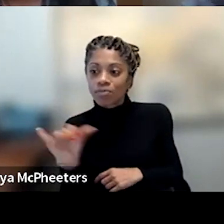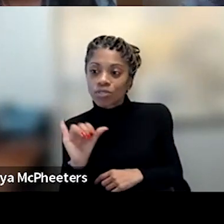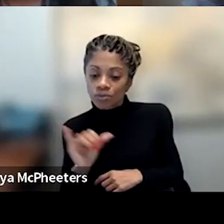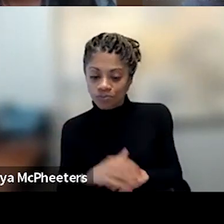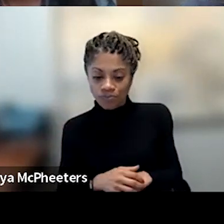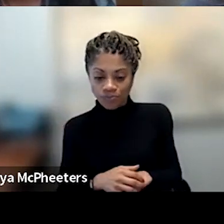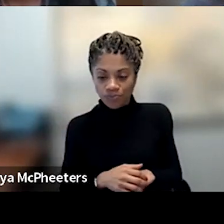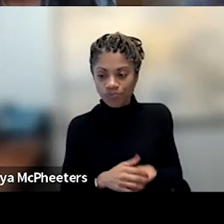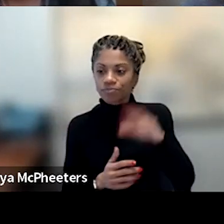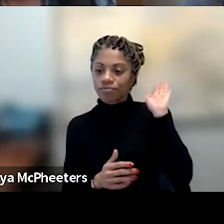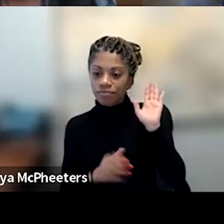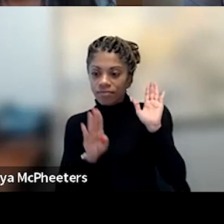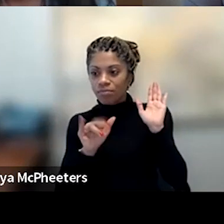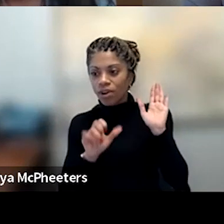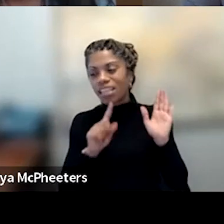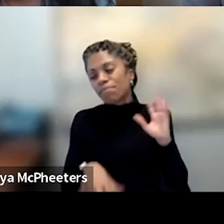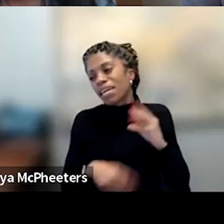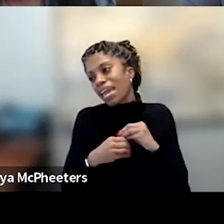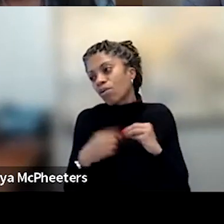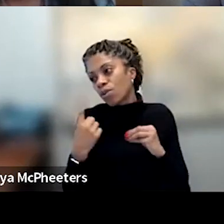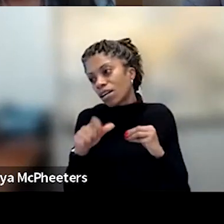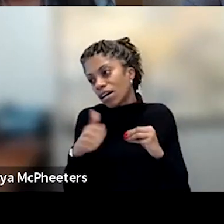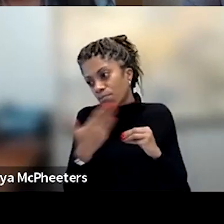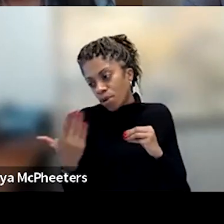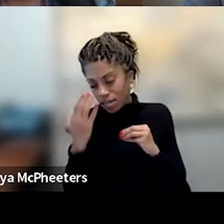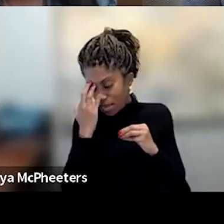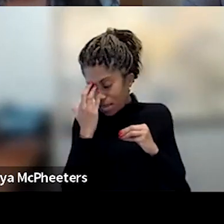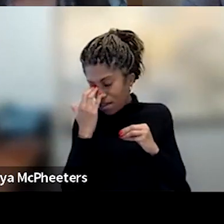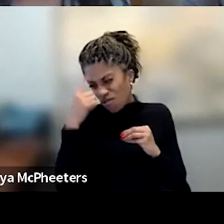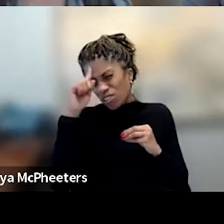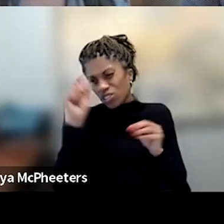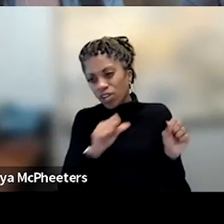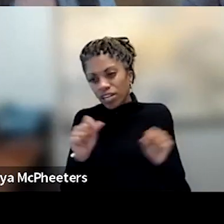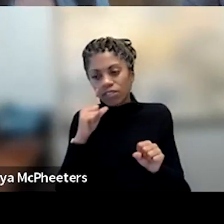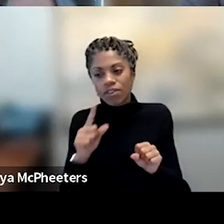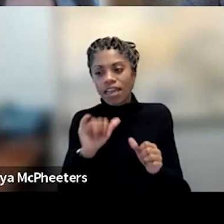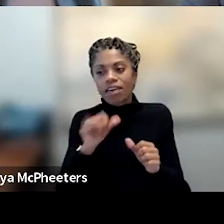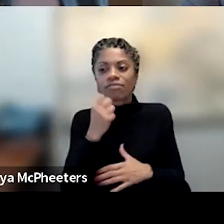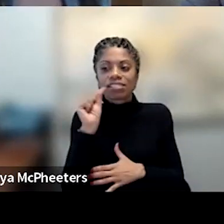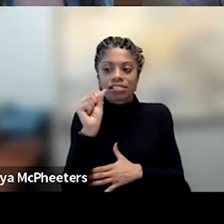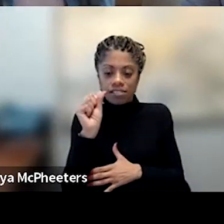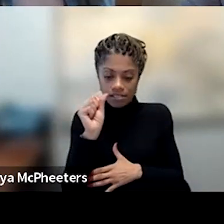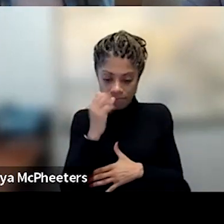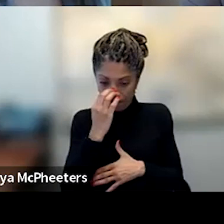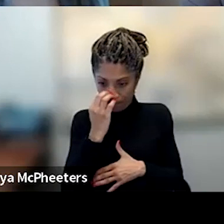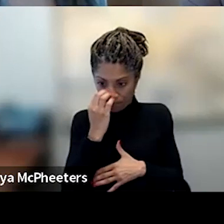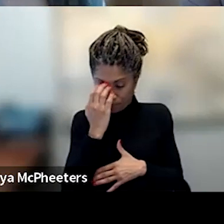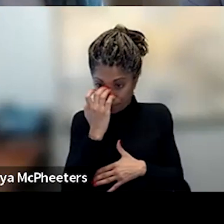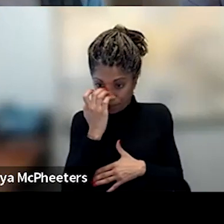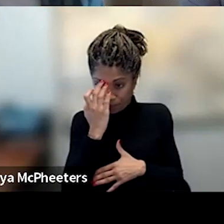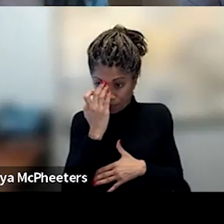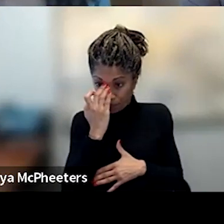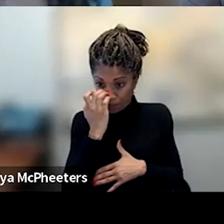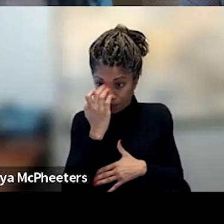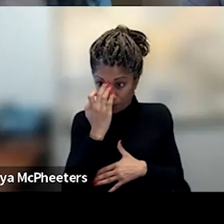other potential strategy also, and this may be a bit of an extension of